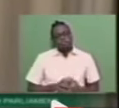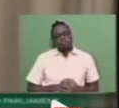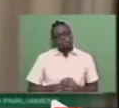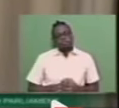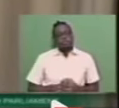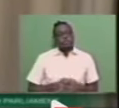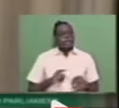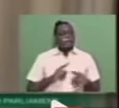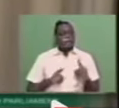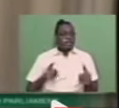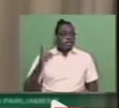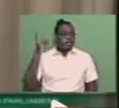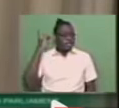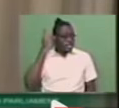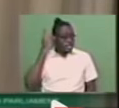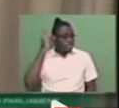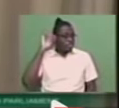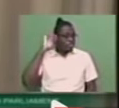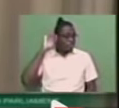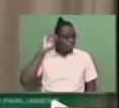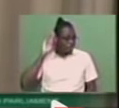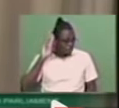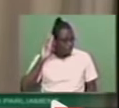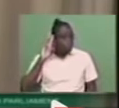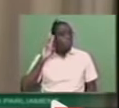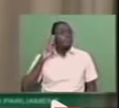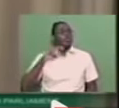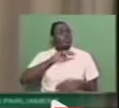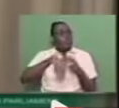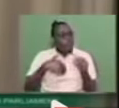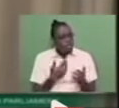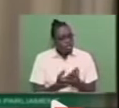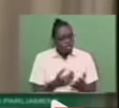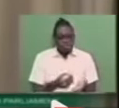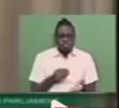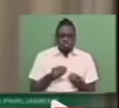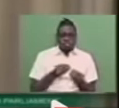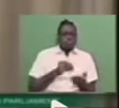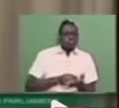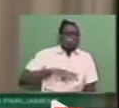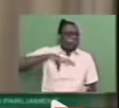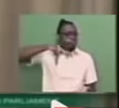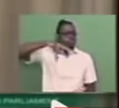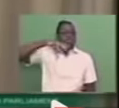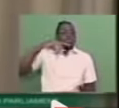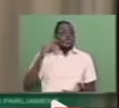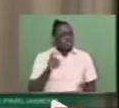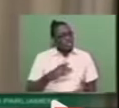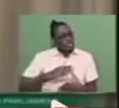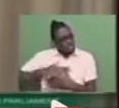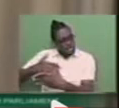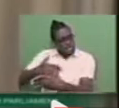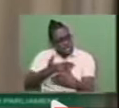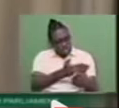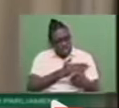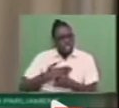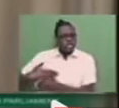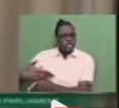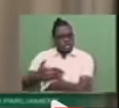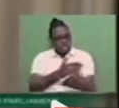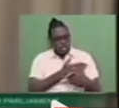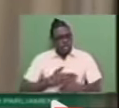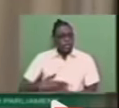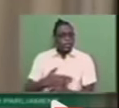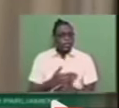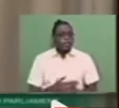the collective wealth of the country, from the oil and gas under the earth, that should be shared with the people